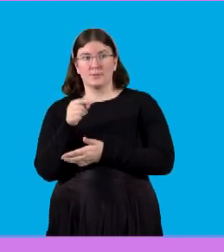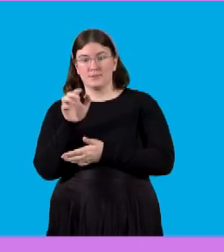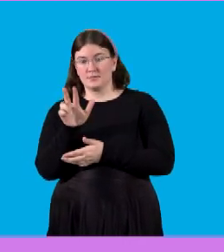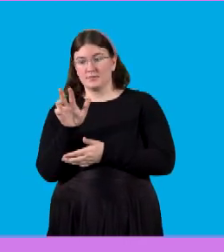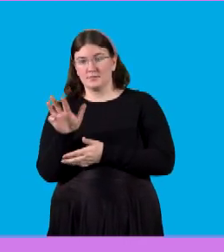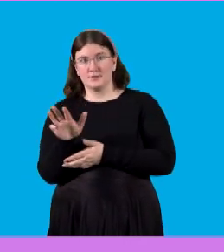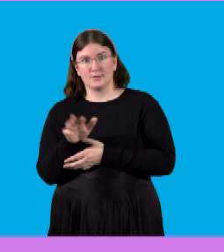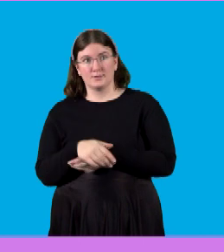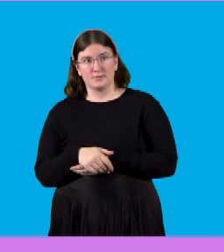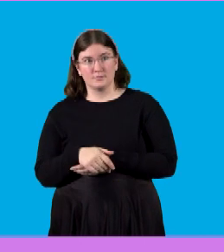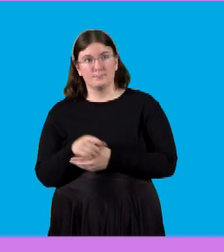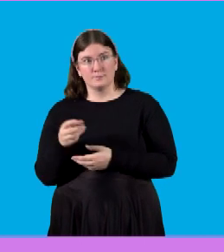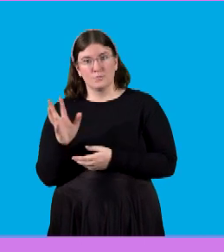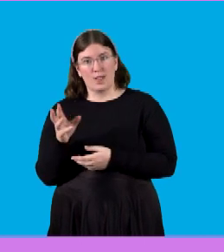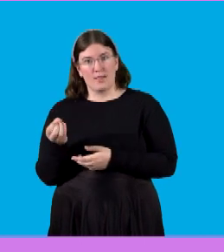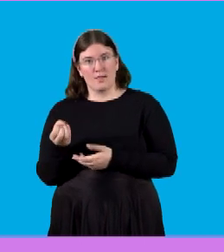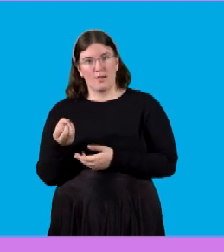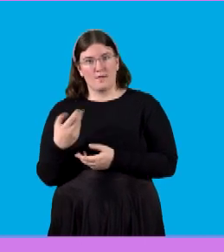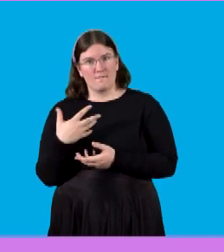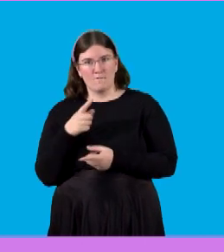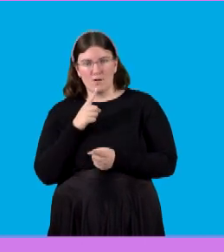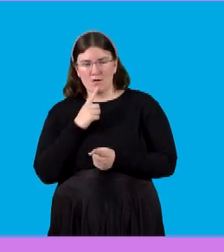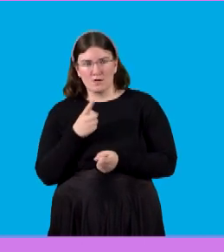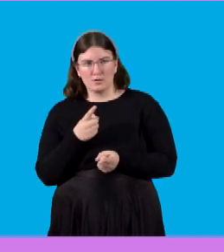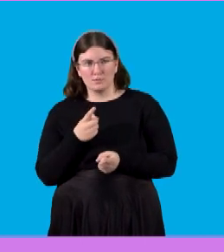19.89. So that will give us,